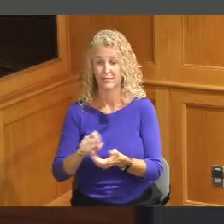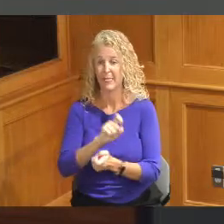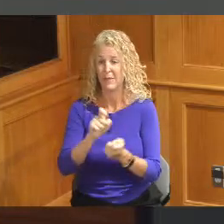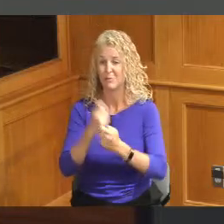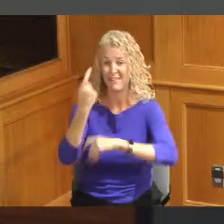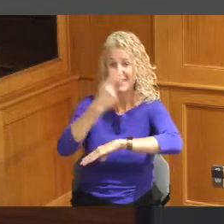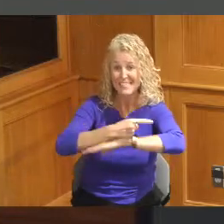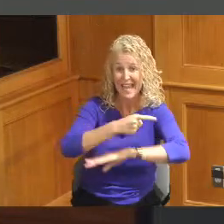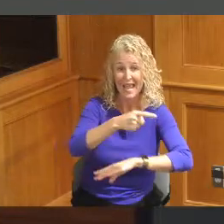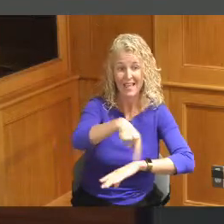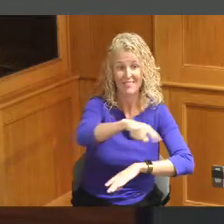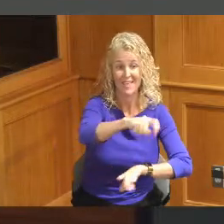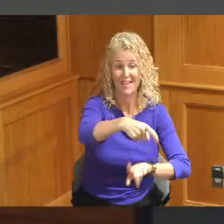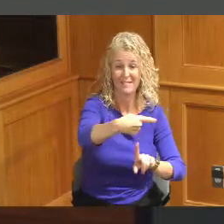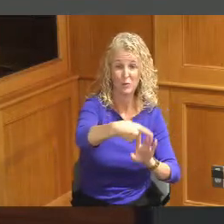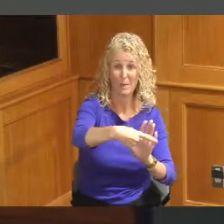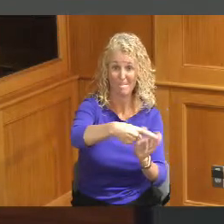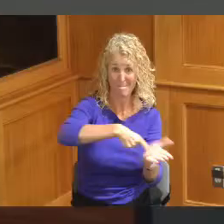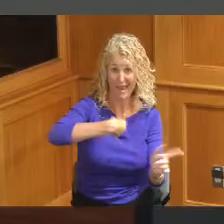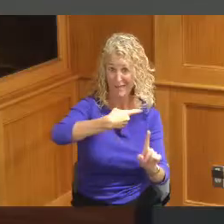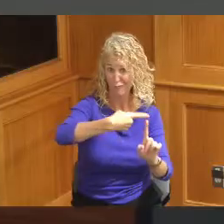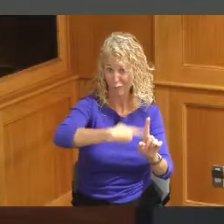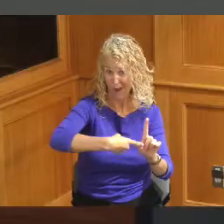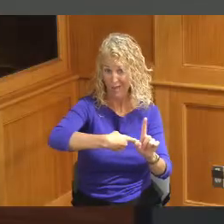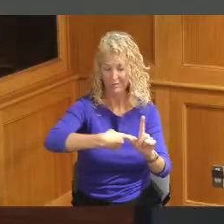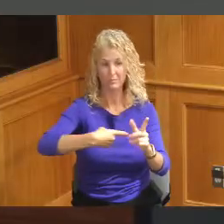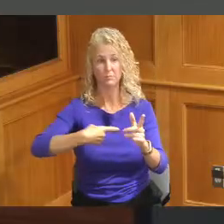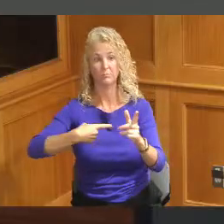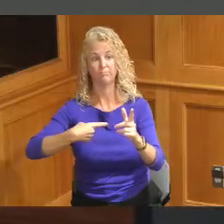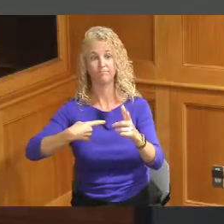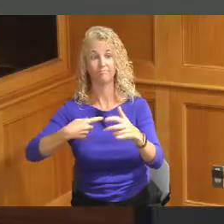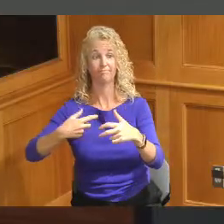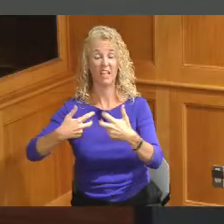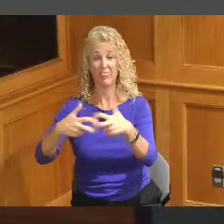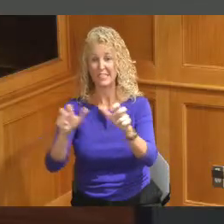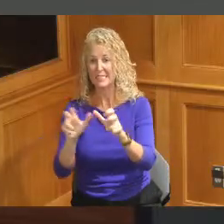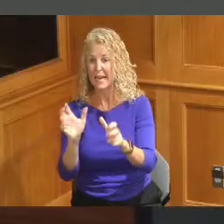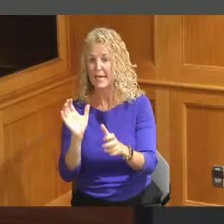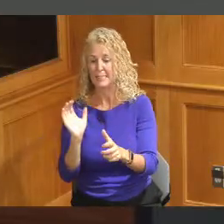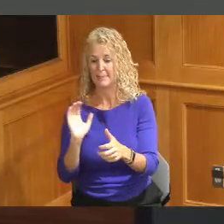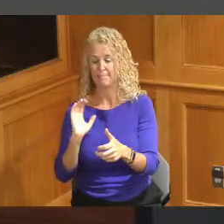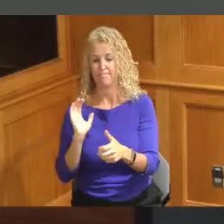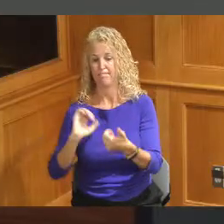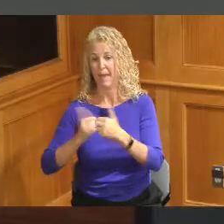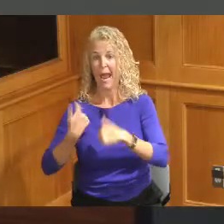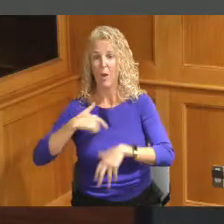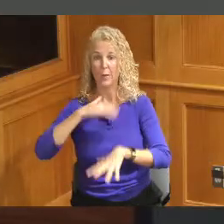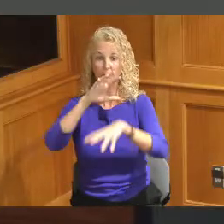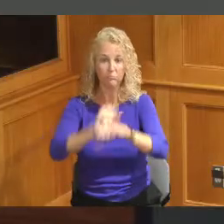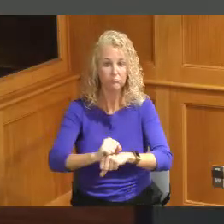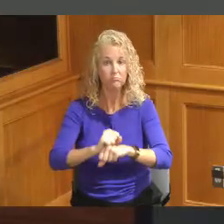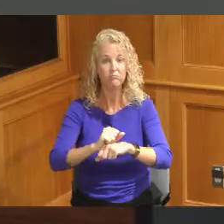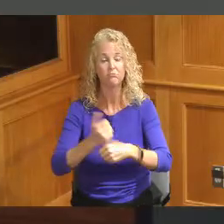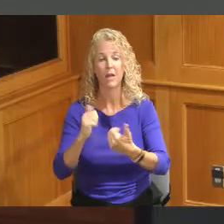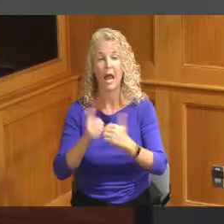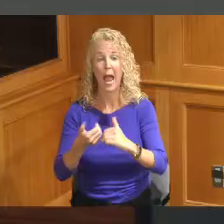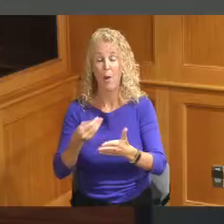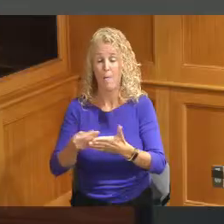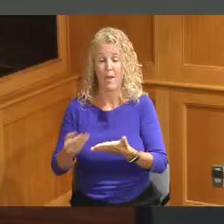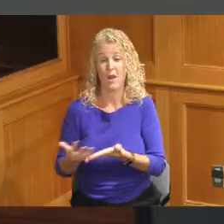which rent is due, how we go about booking the stadium, the county's new responsibility for that, how we split